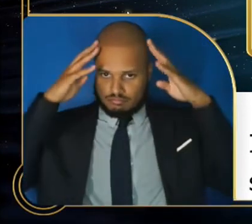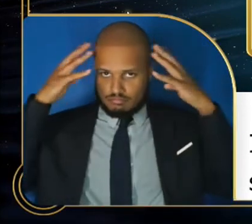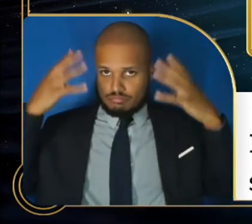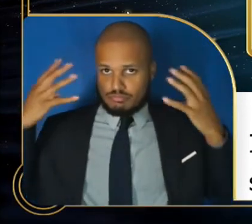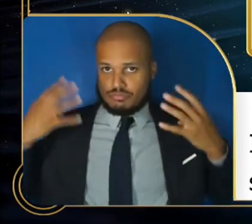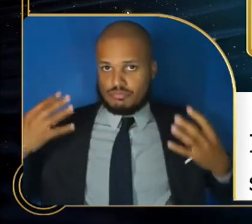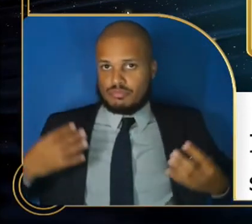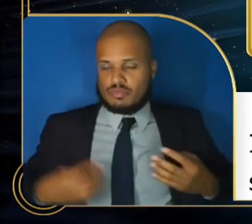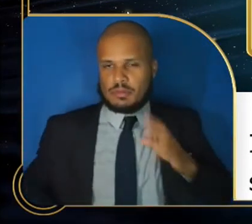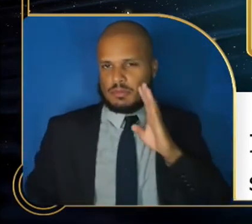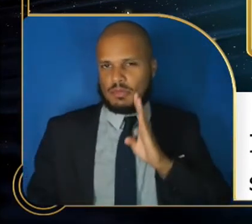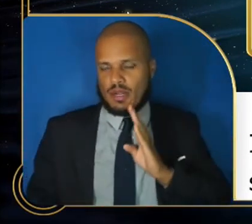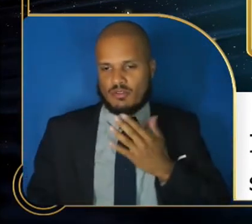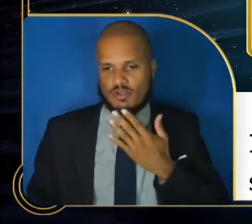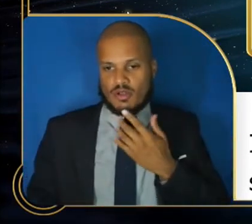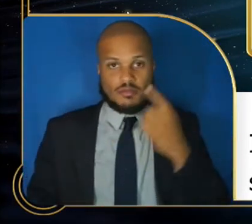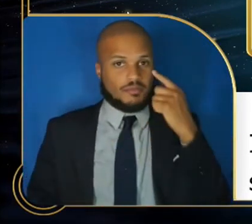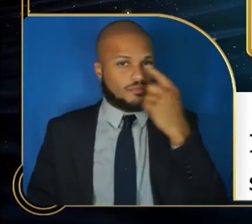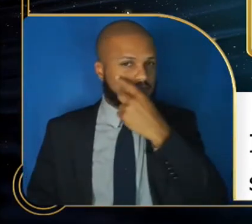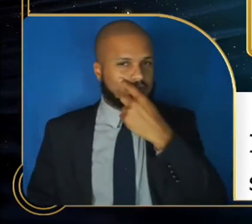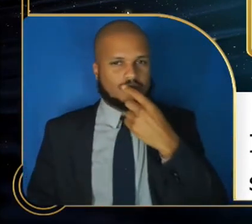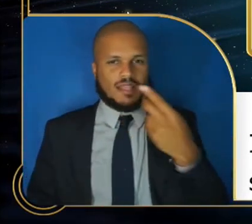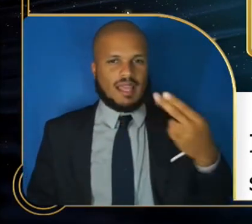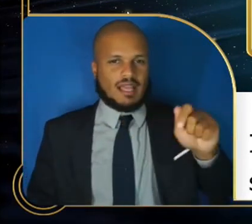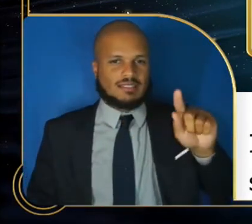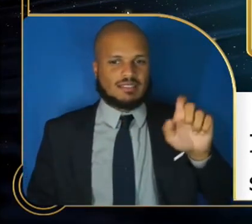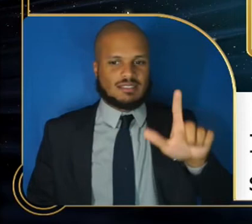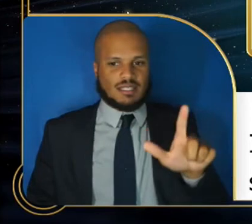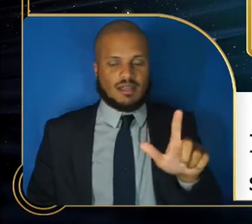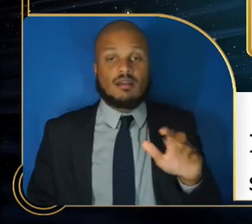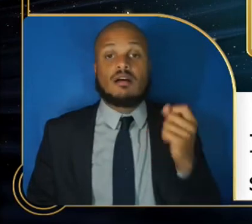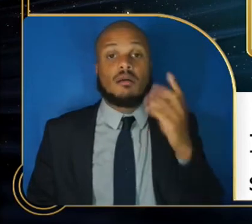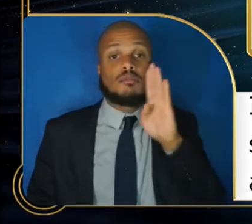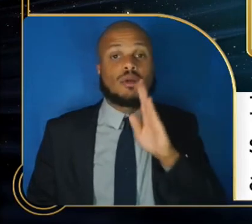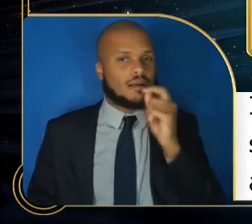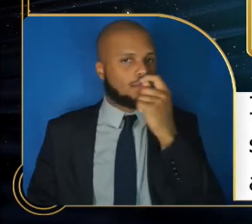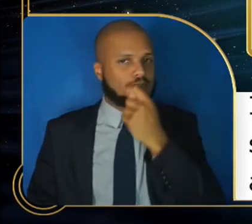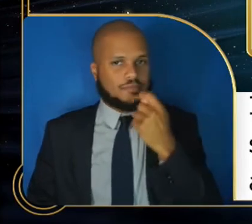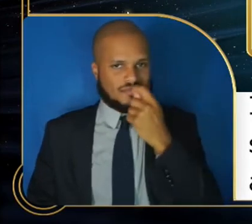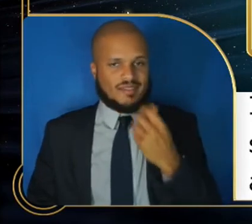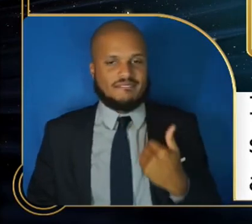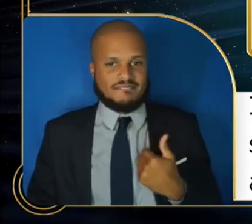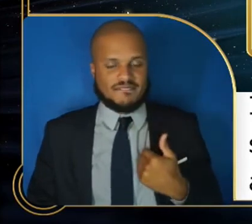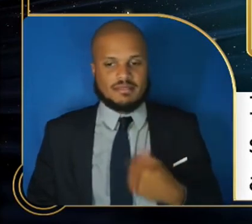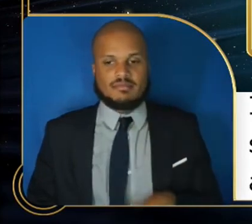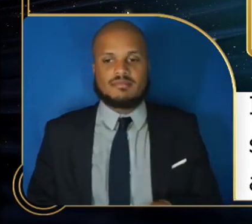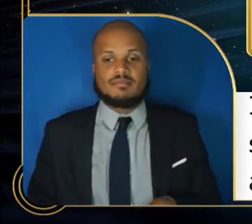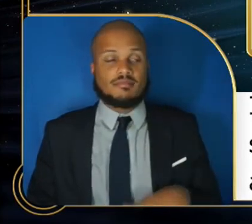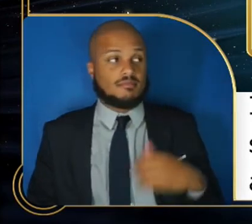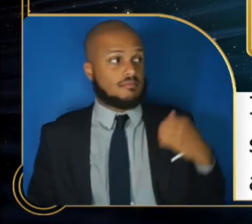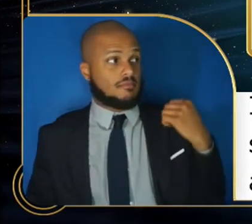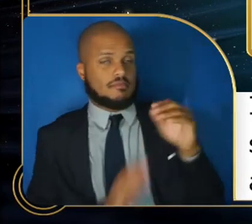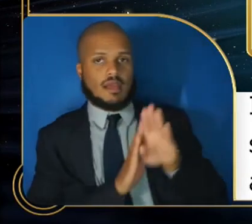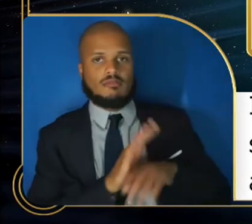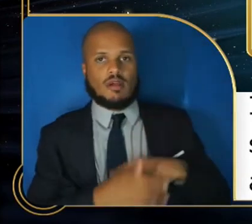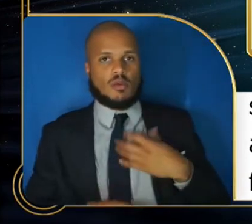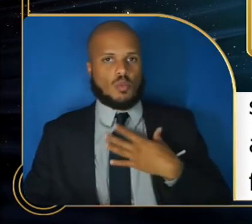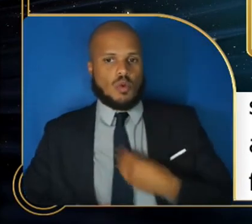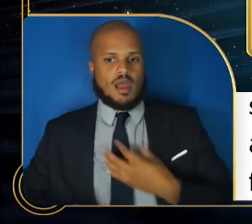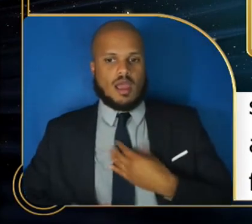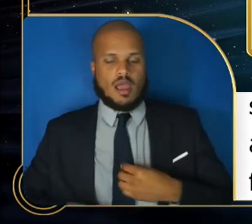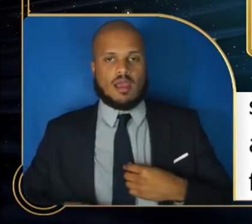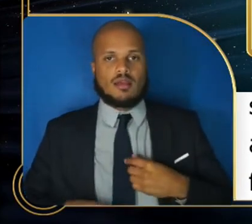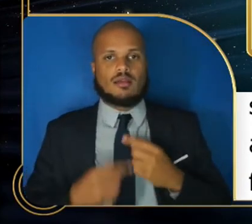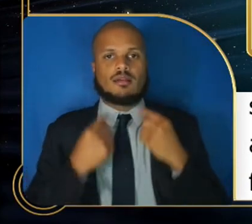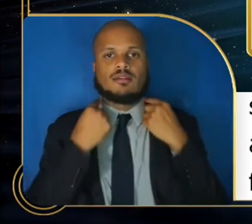curly hair and hazel eyes, and I'm wearing brown lipstick, and I'm sitting in front of a white background wearing a black